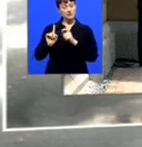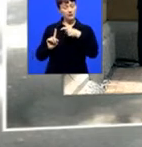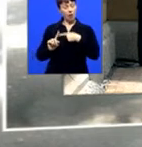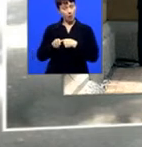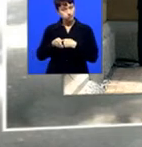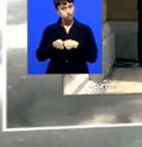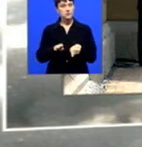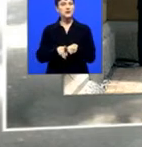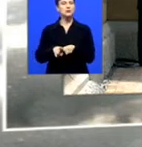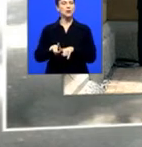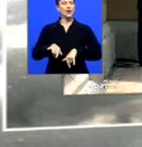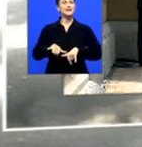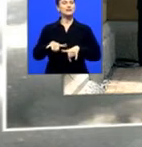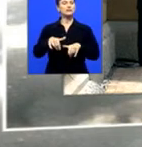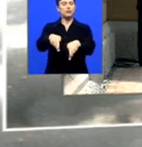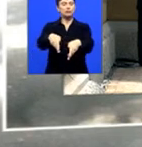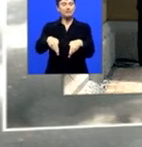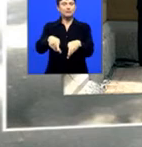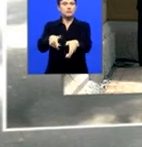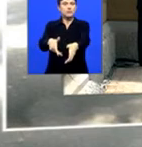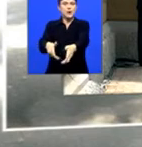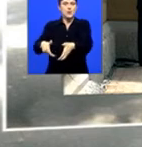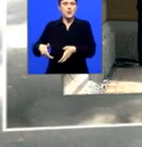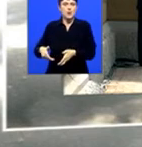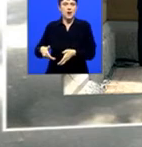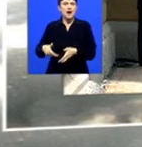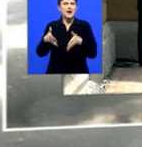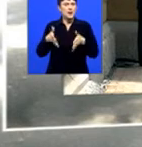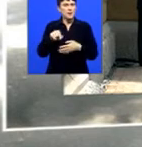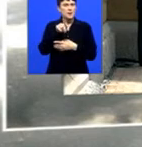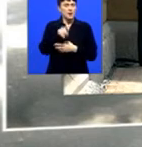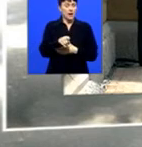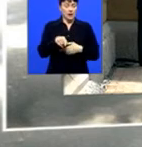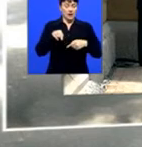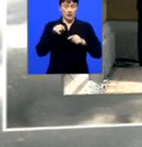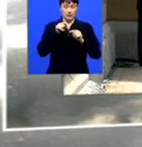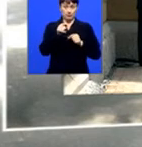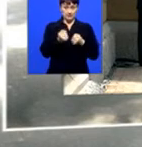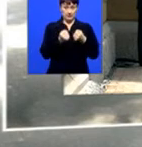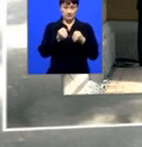also waiting to receive. Now, just the cortege travels